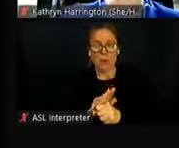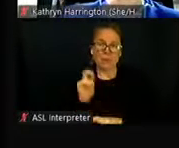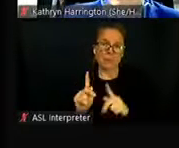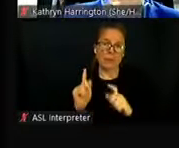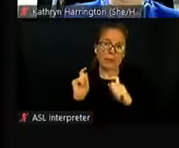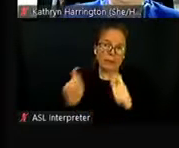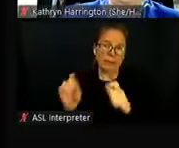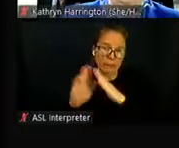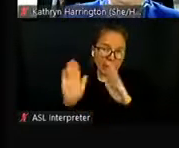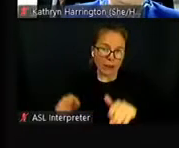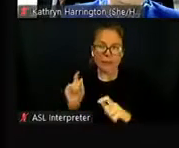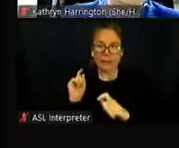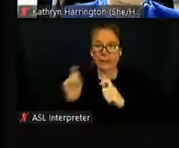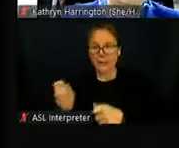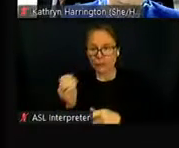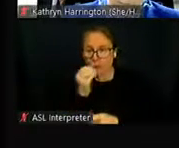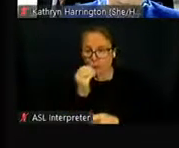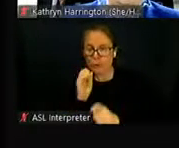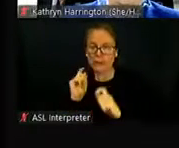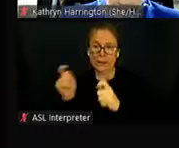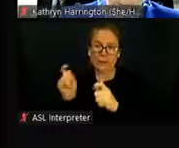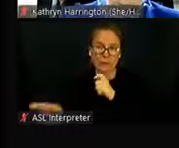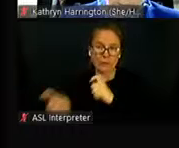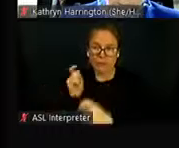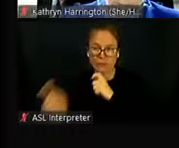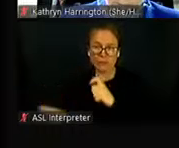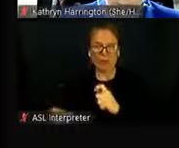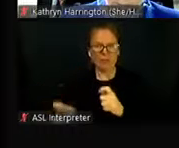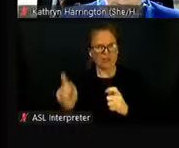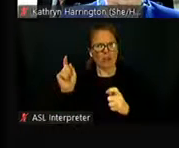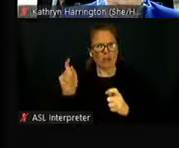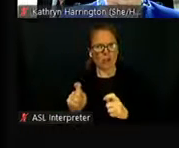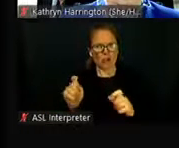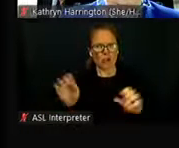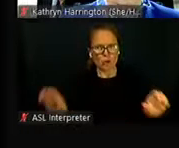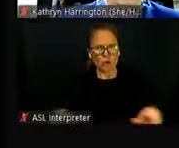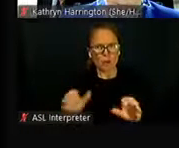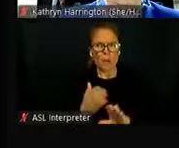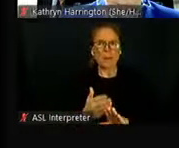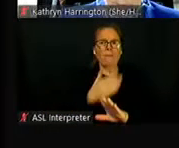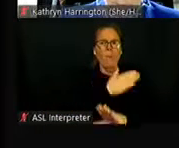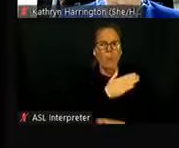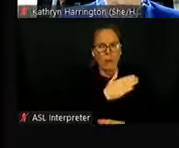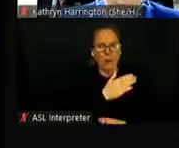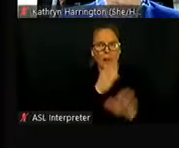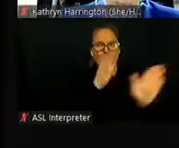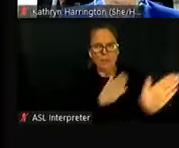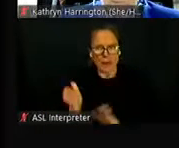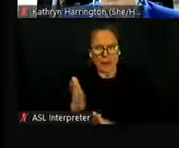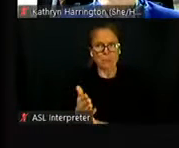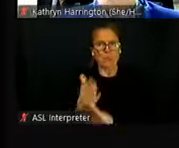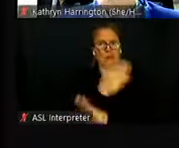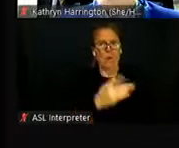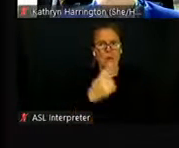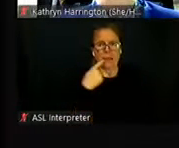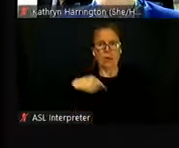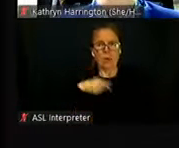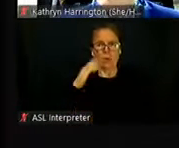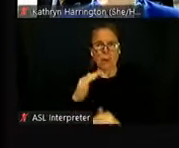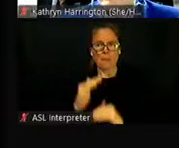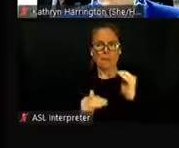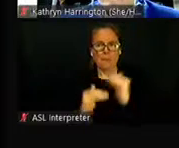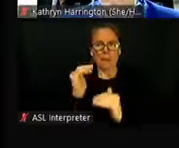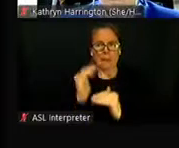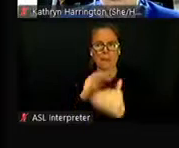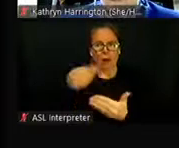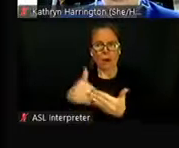we'll give you this, we'll give you that. How about we are proactive with our budget and say that we will build all of these resources